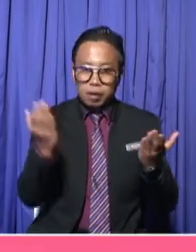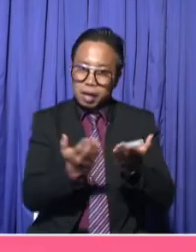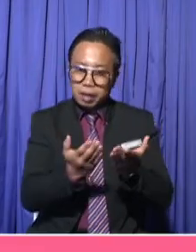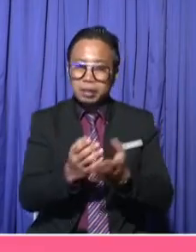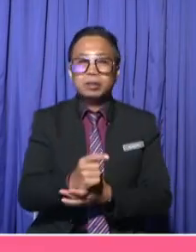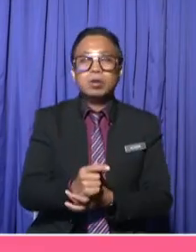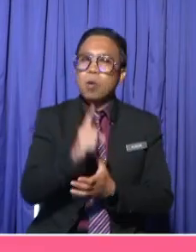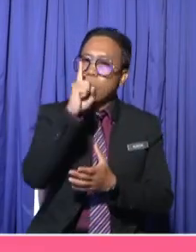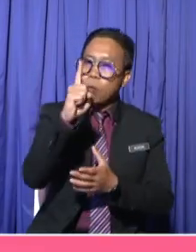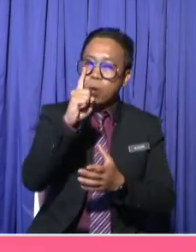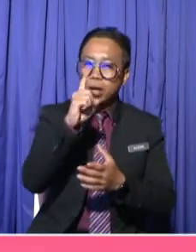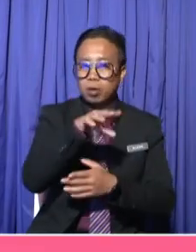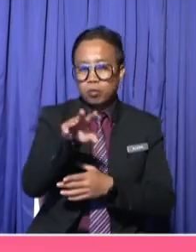state